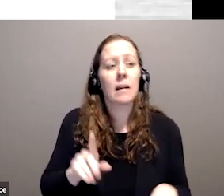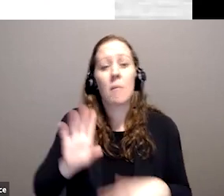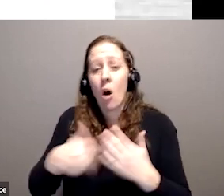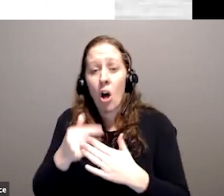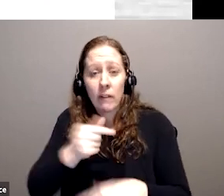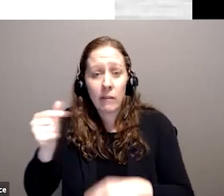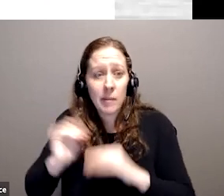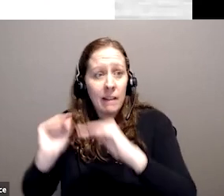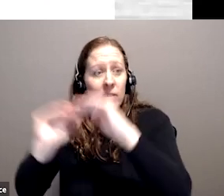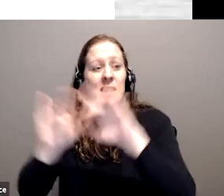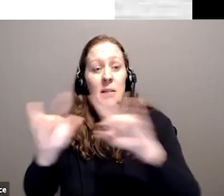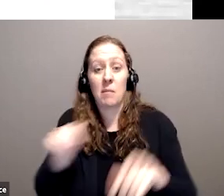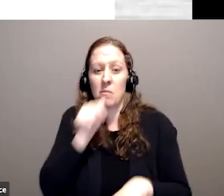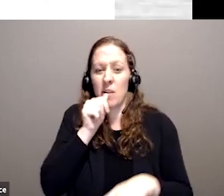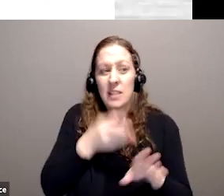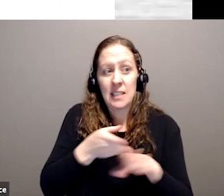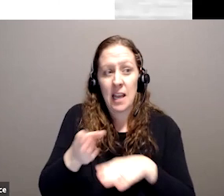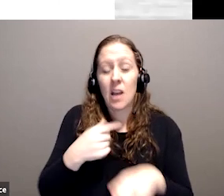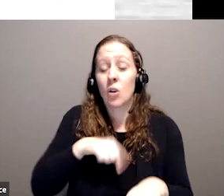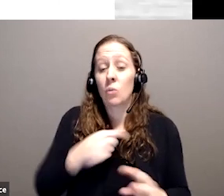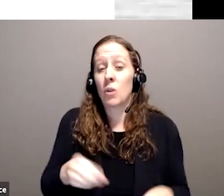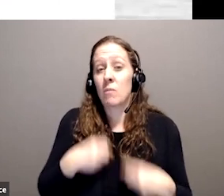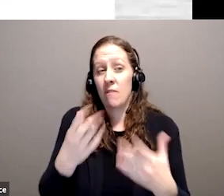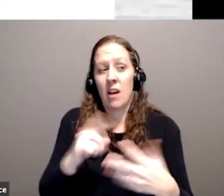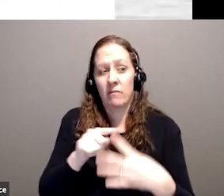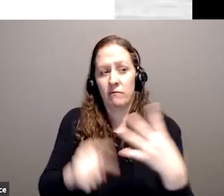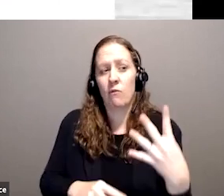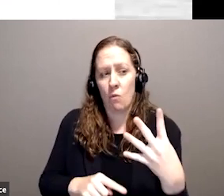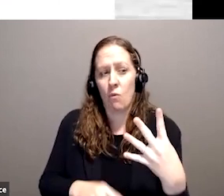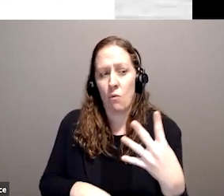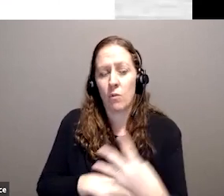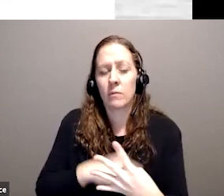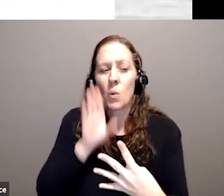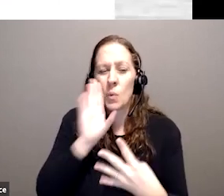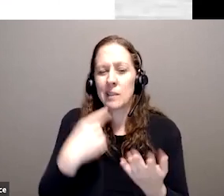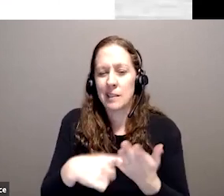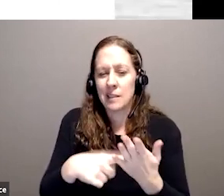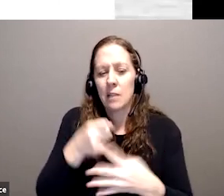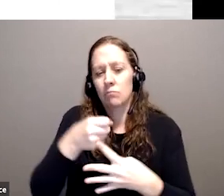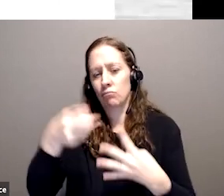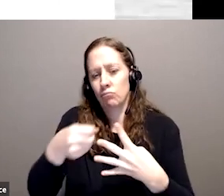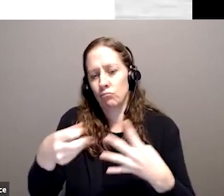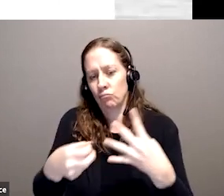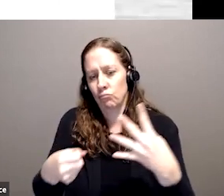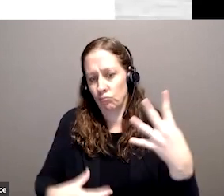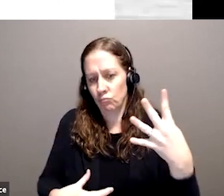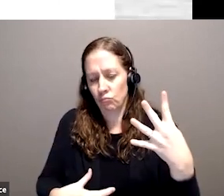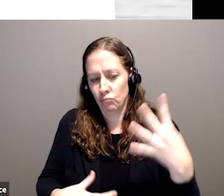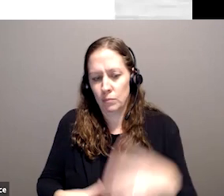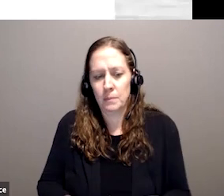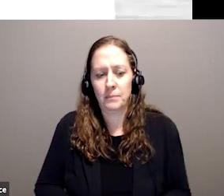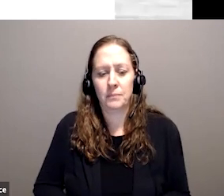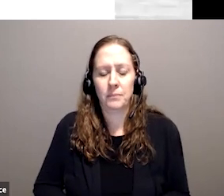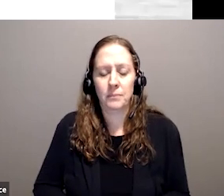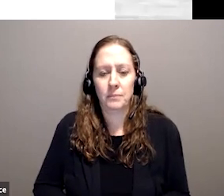sector. We present 4 options in response to this issue, and we'll discuss each of them in the following in the